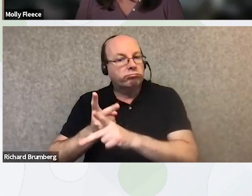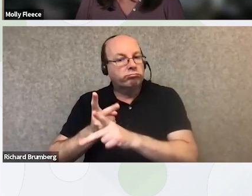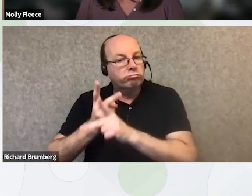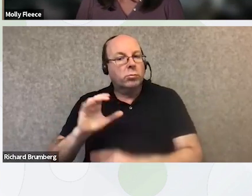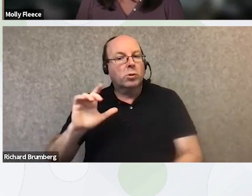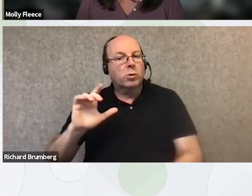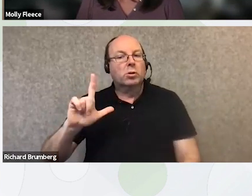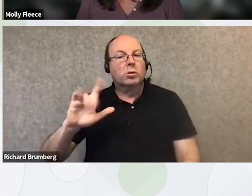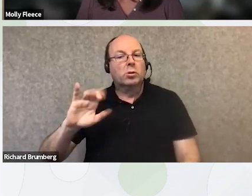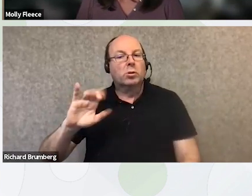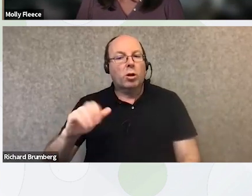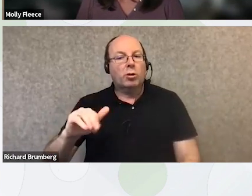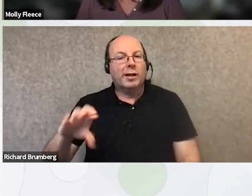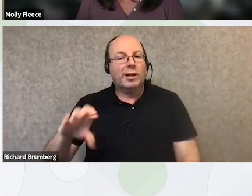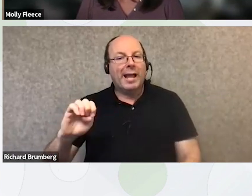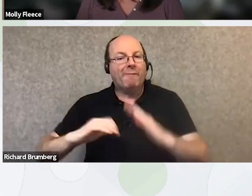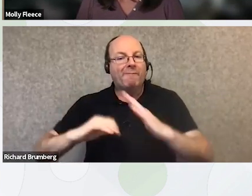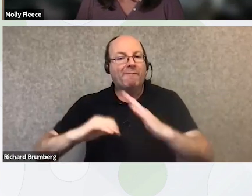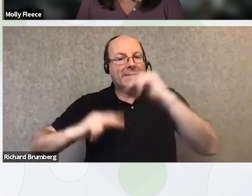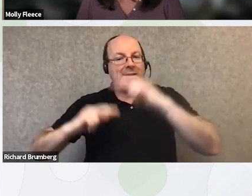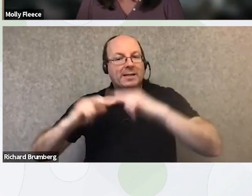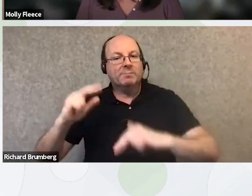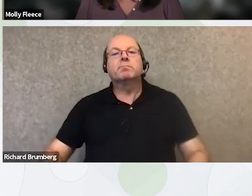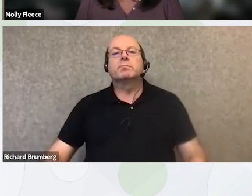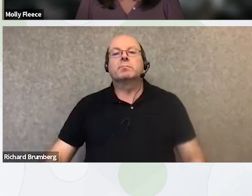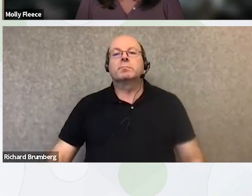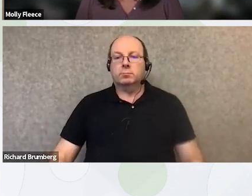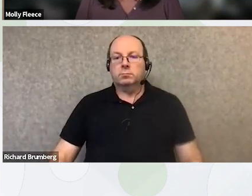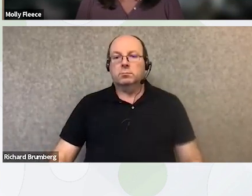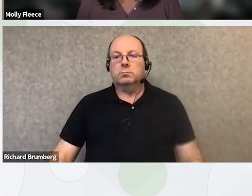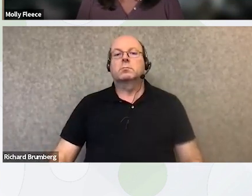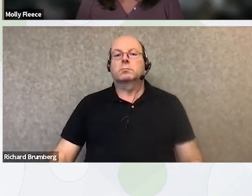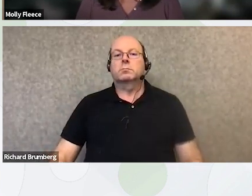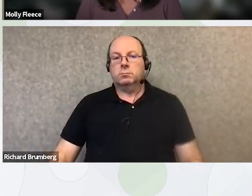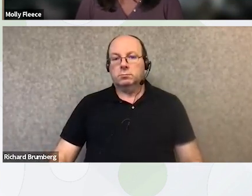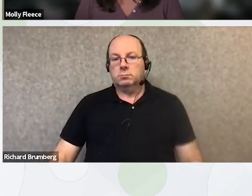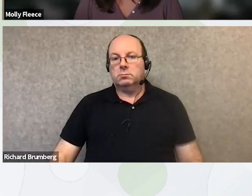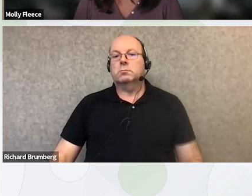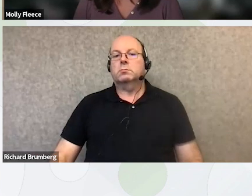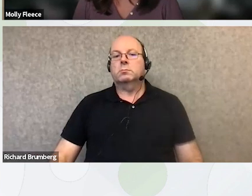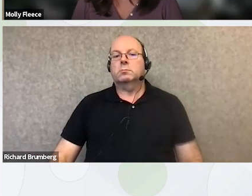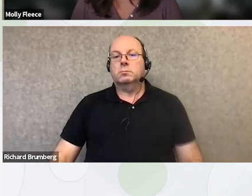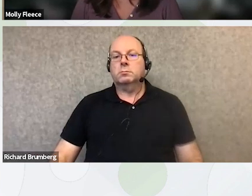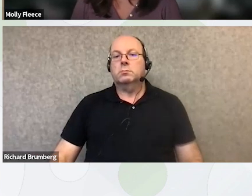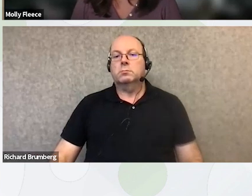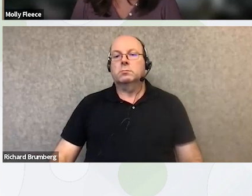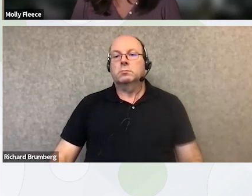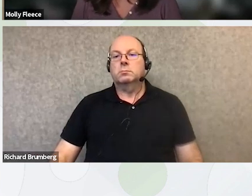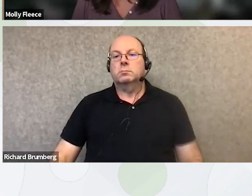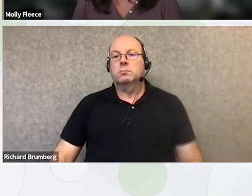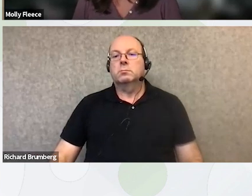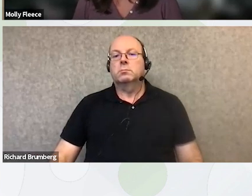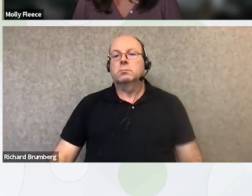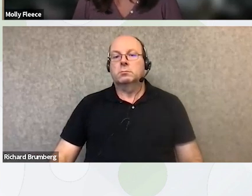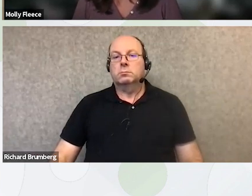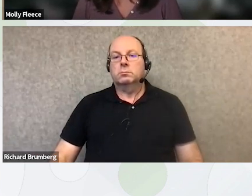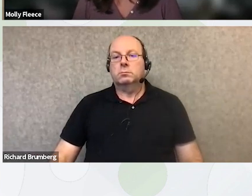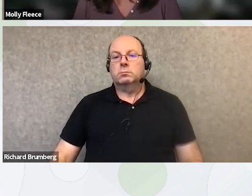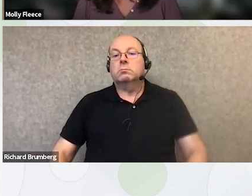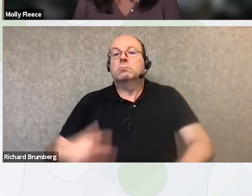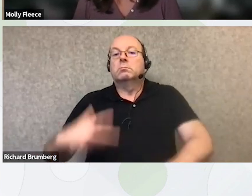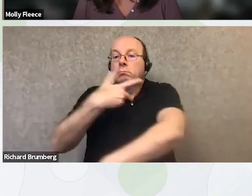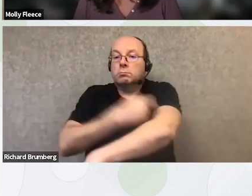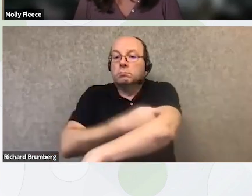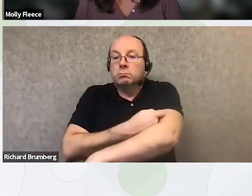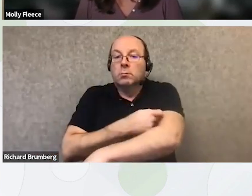what was found was this vaccination status was lowest among residents in facilities in the HHS